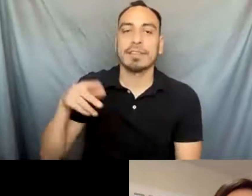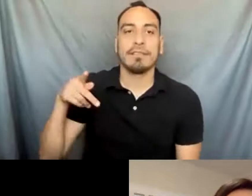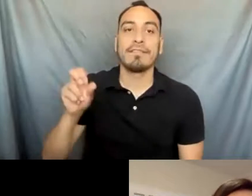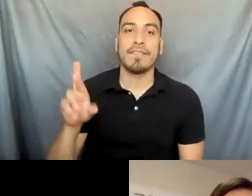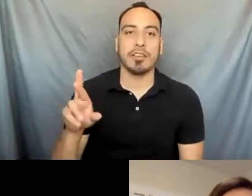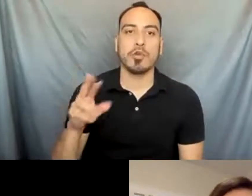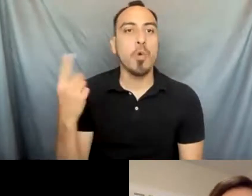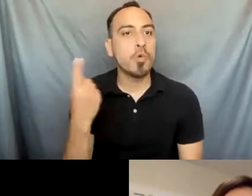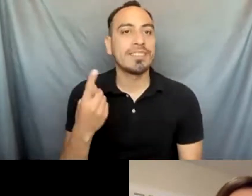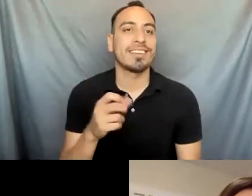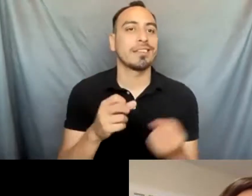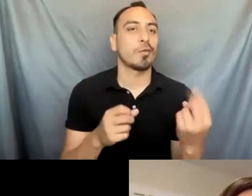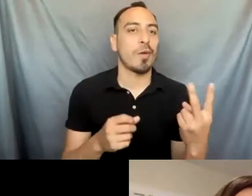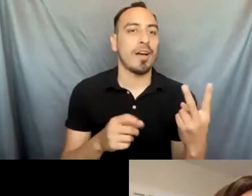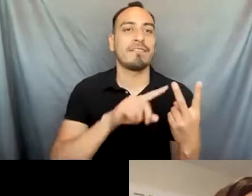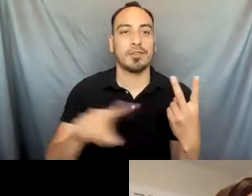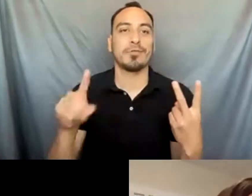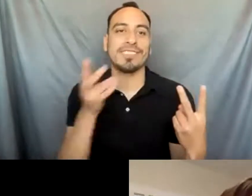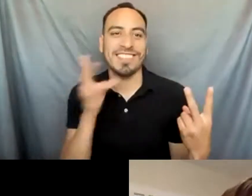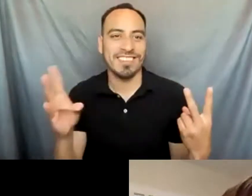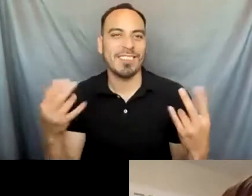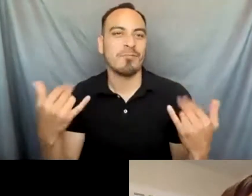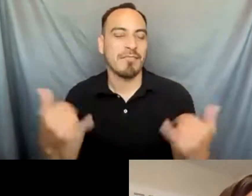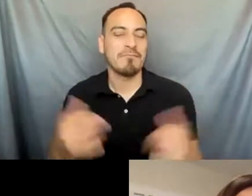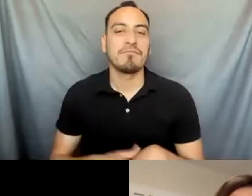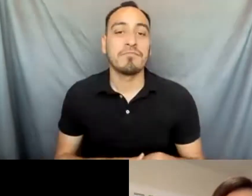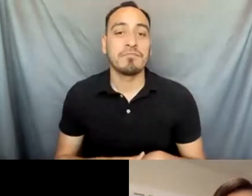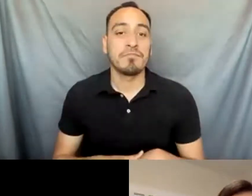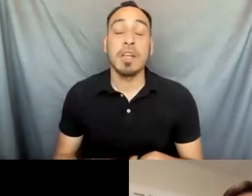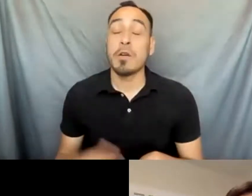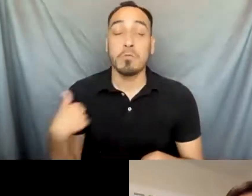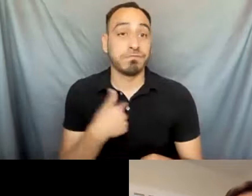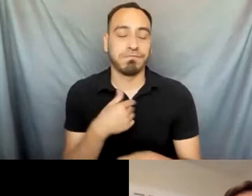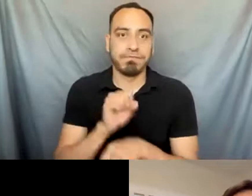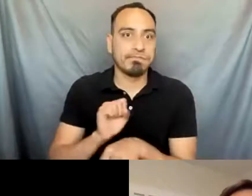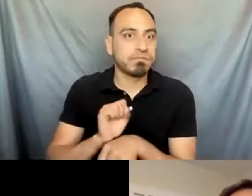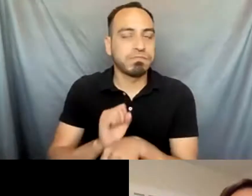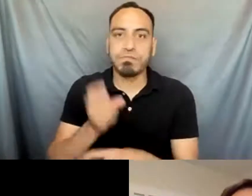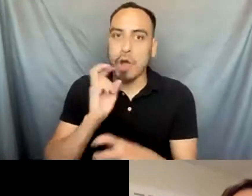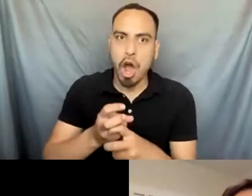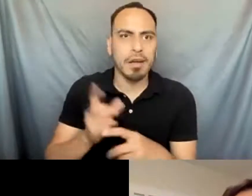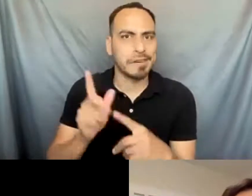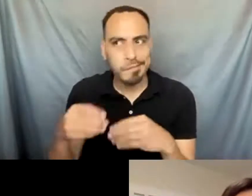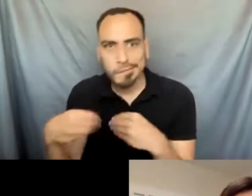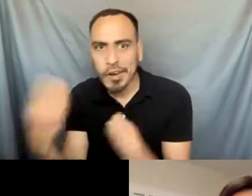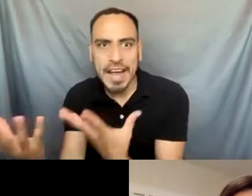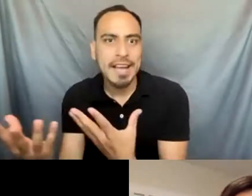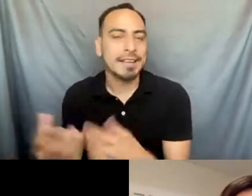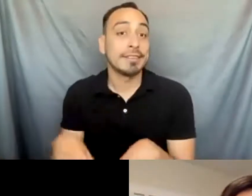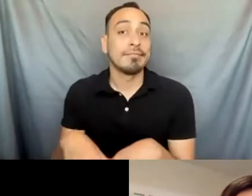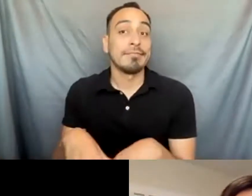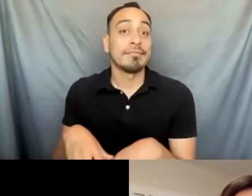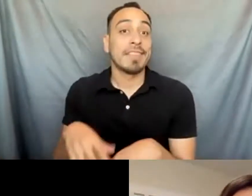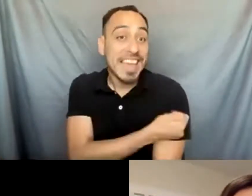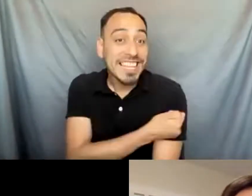to 17 right now. So we've been working hard to make sure that Pfizer vaccine is available to physician offices